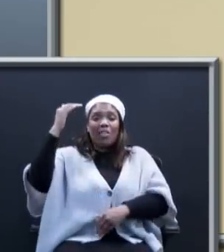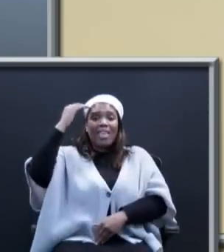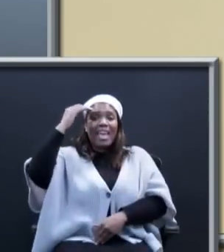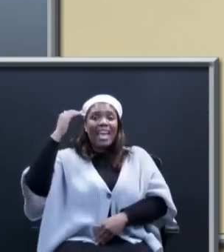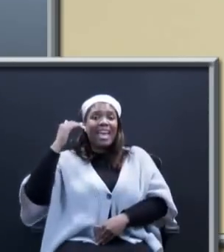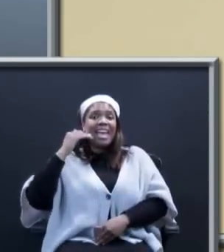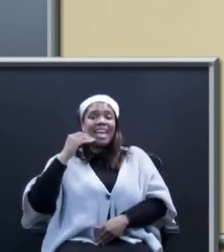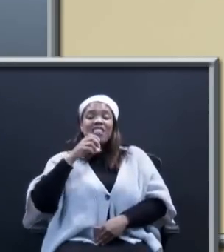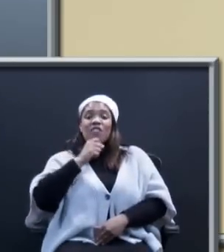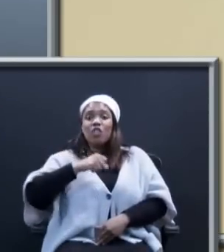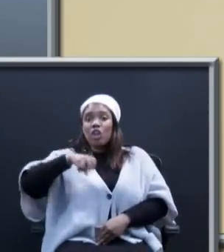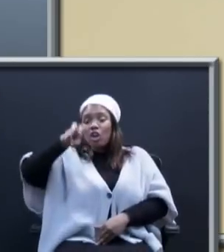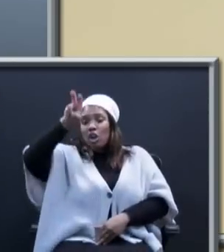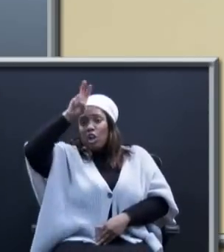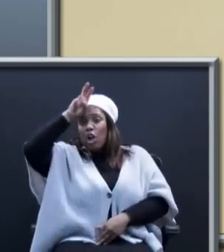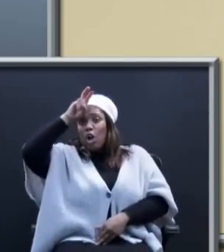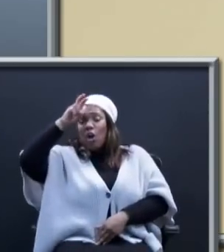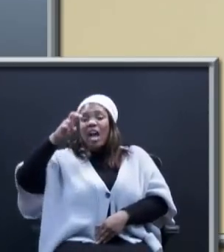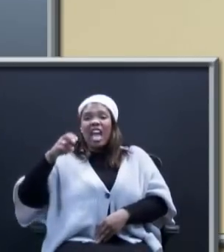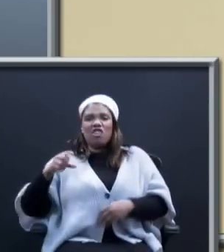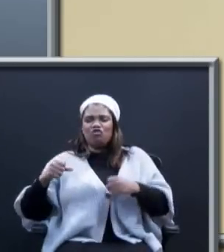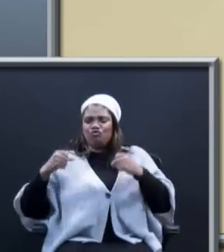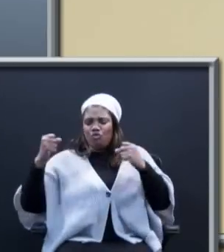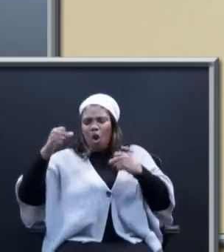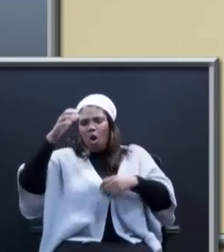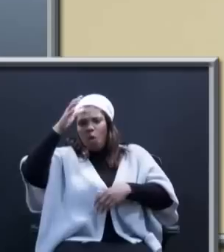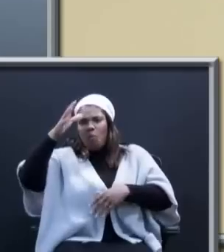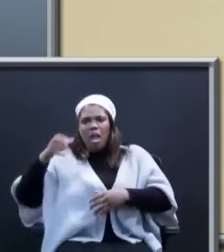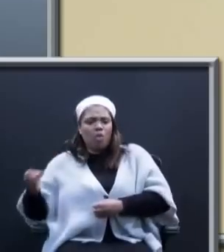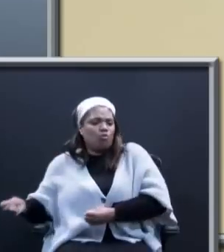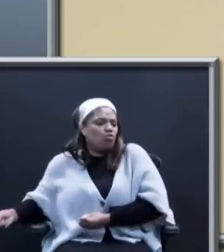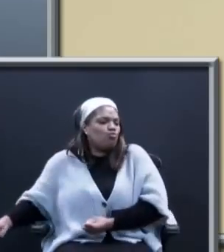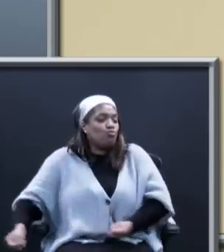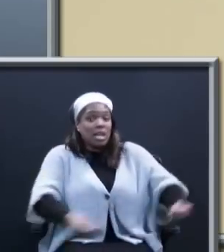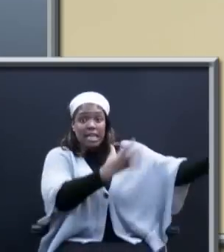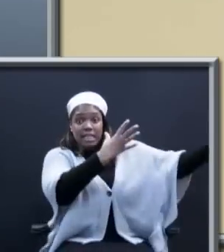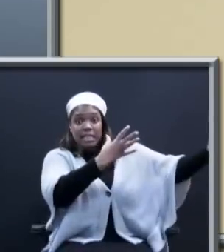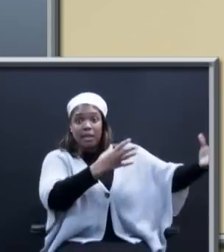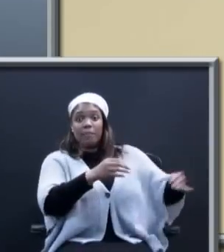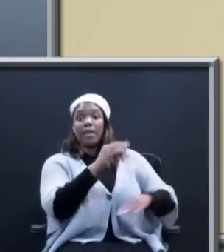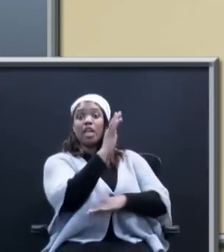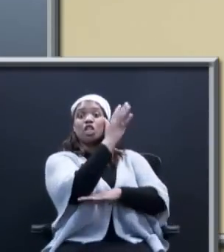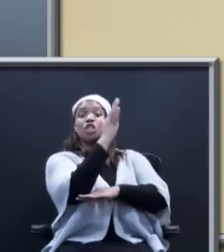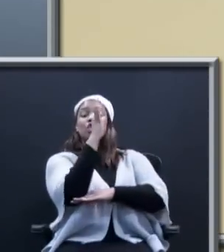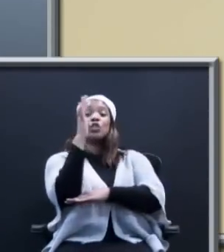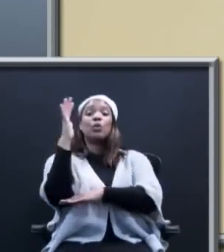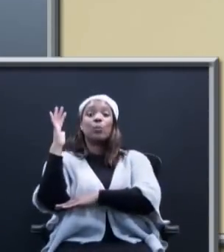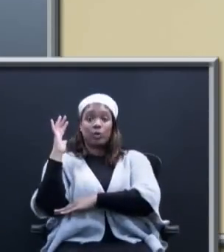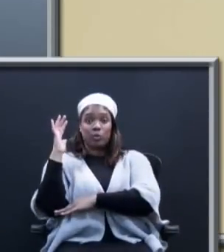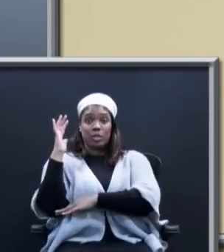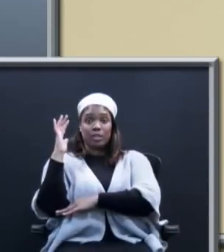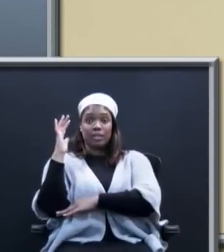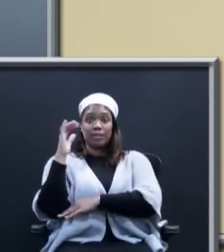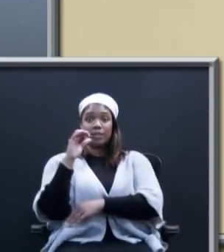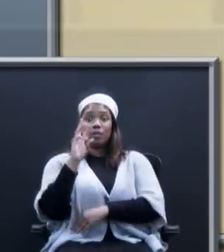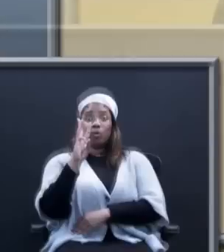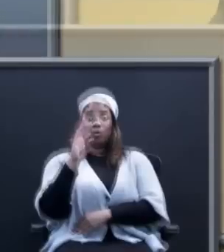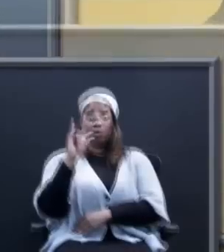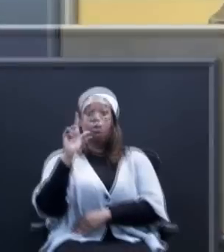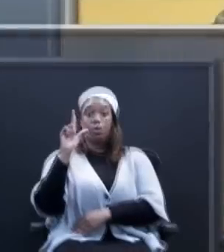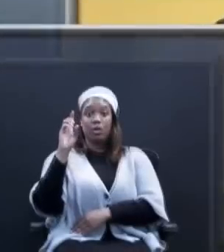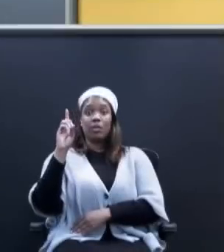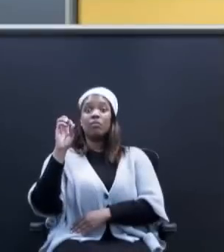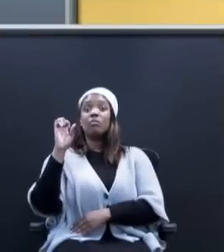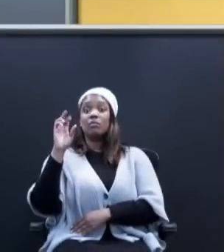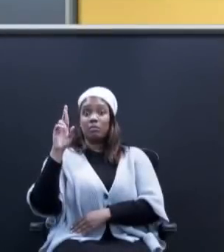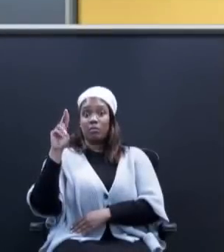shall send him away by the hand of a fit man into the wilderness. So once he offer to kill the goat for sin, now he's going to